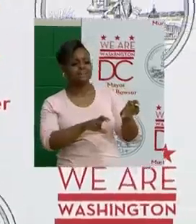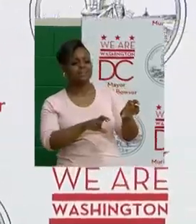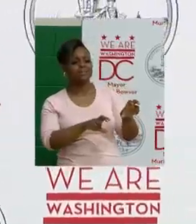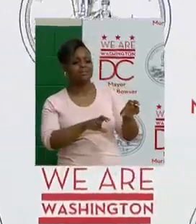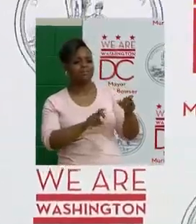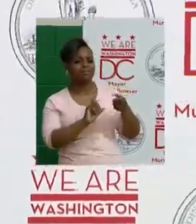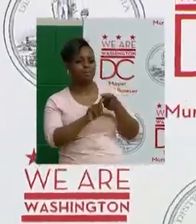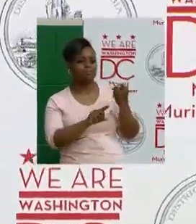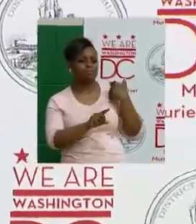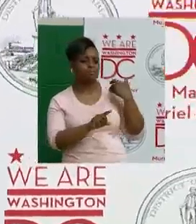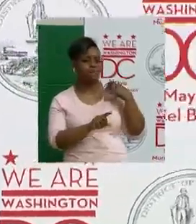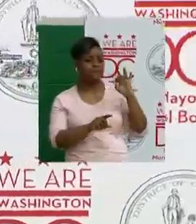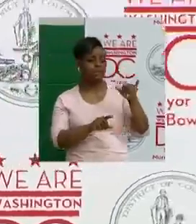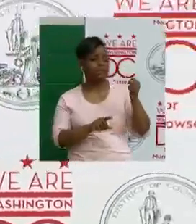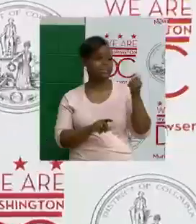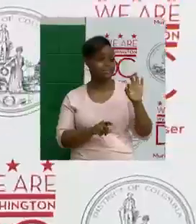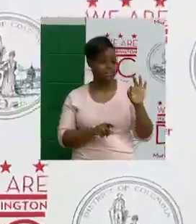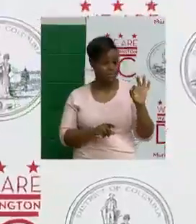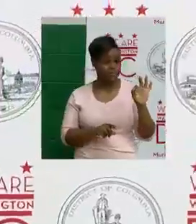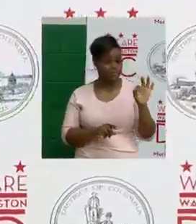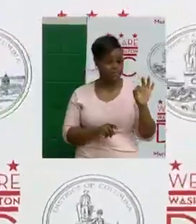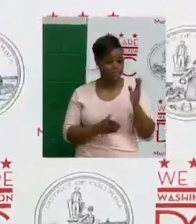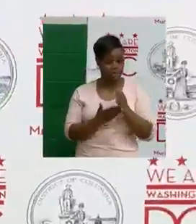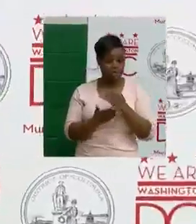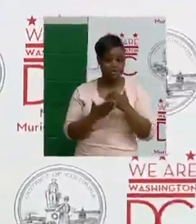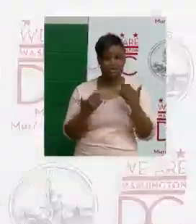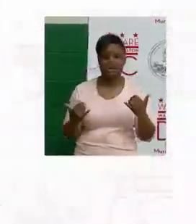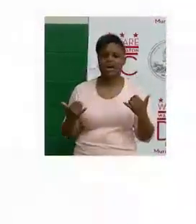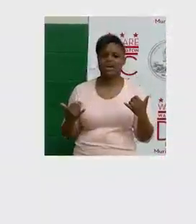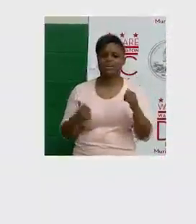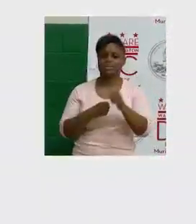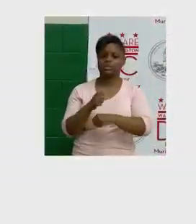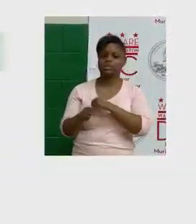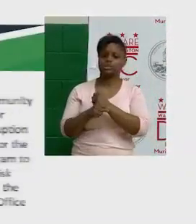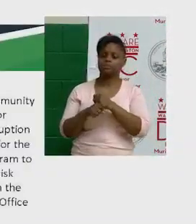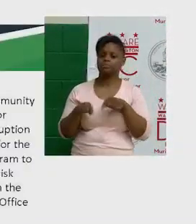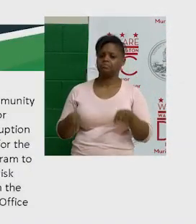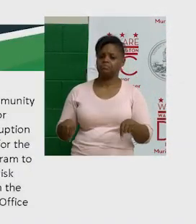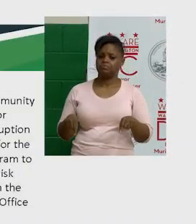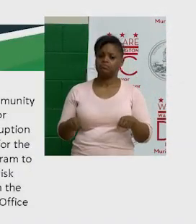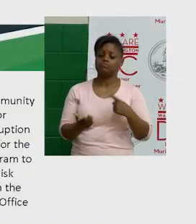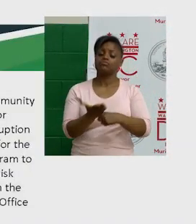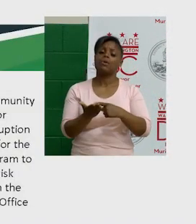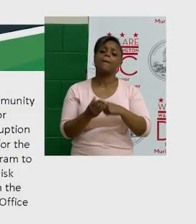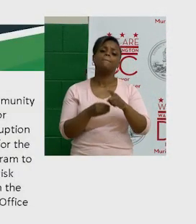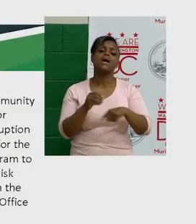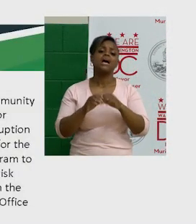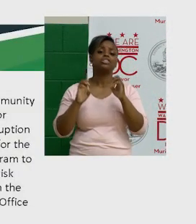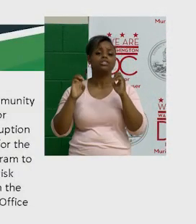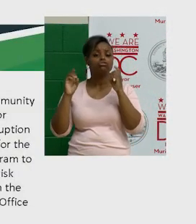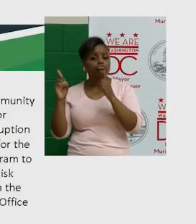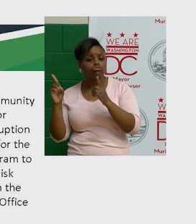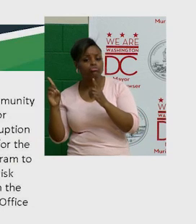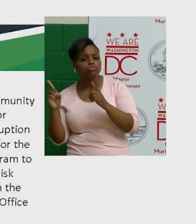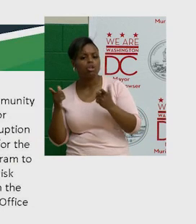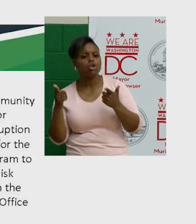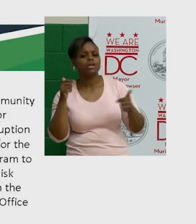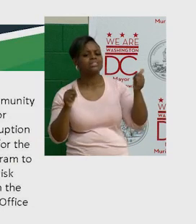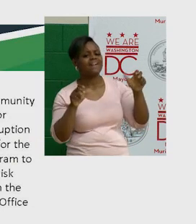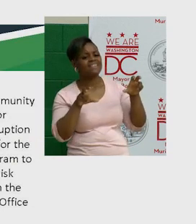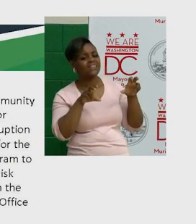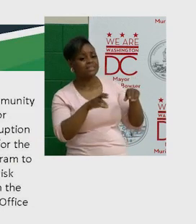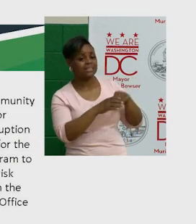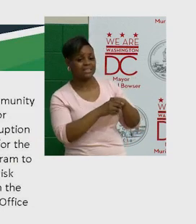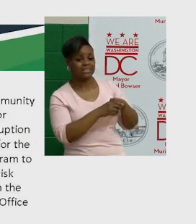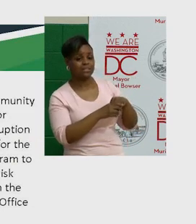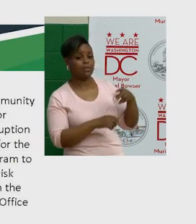budget, which is the current fiscal year that we're in right now. When it comes to education, we made one of the largest investments in public education